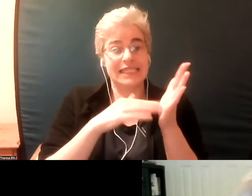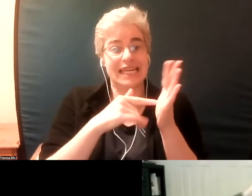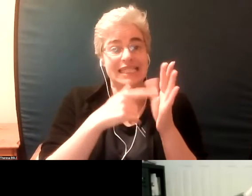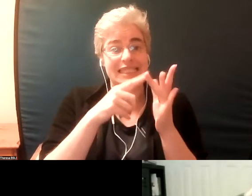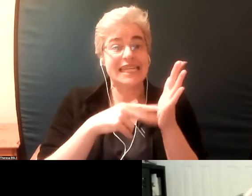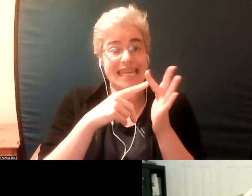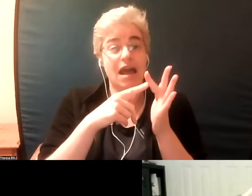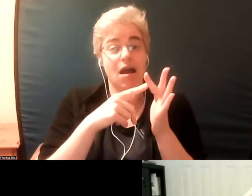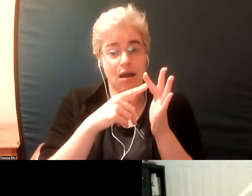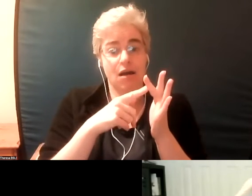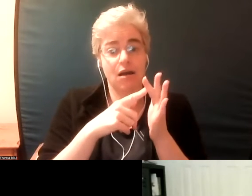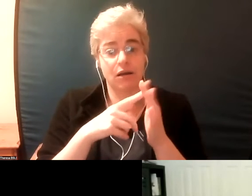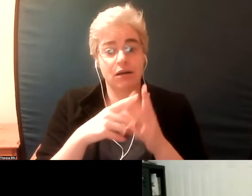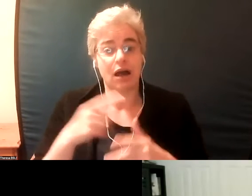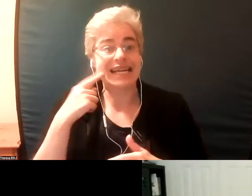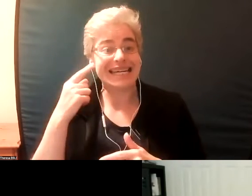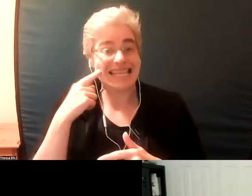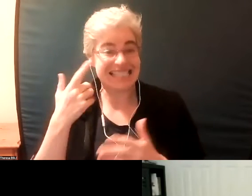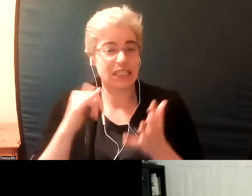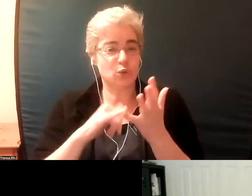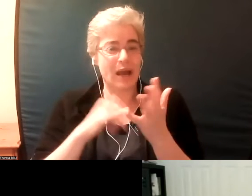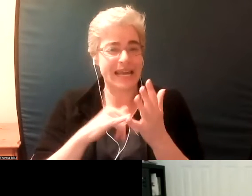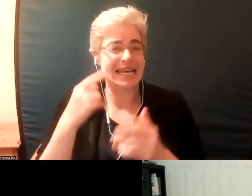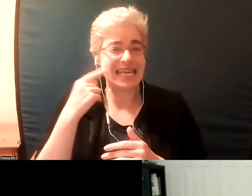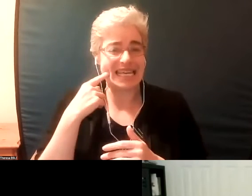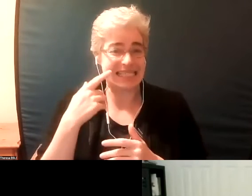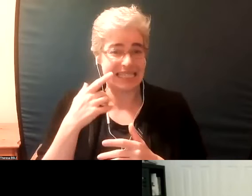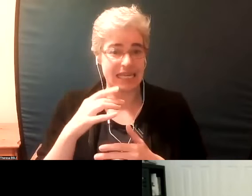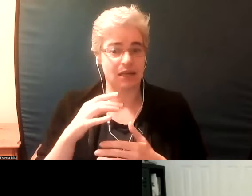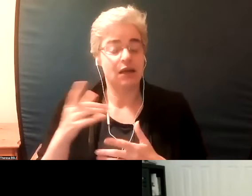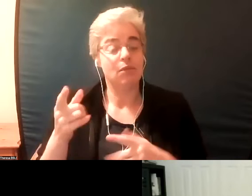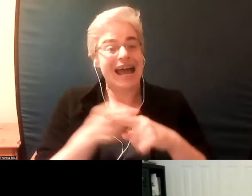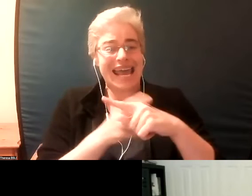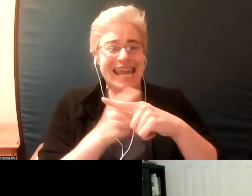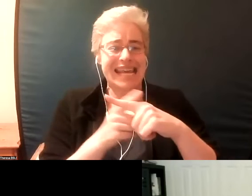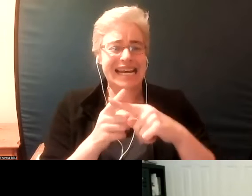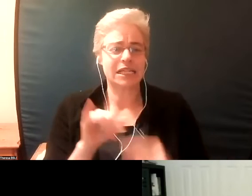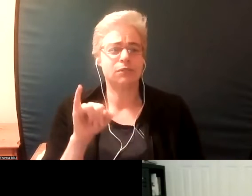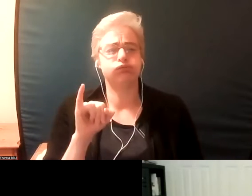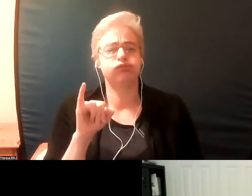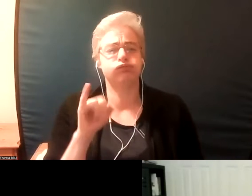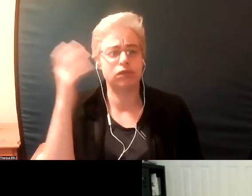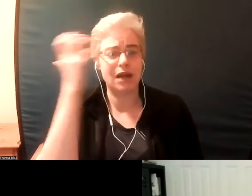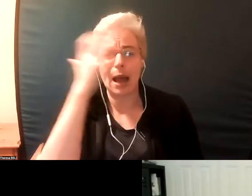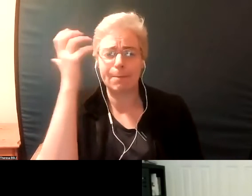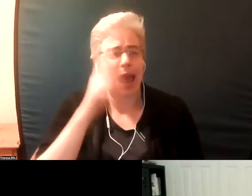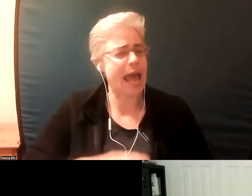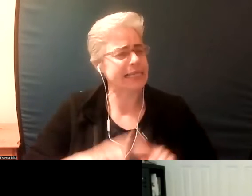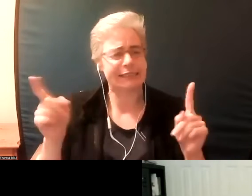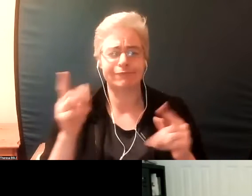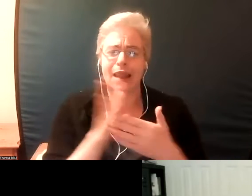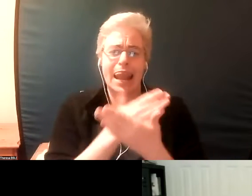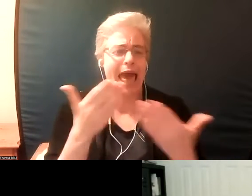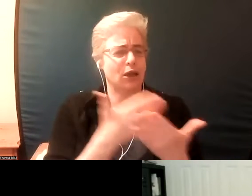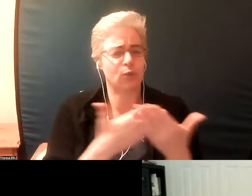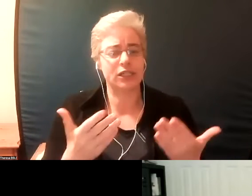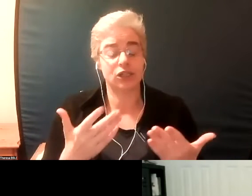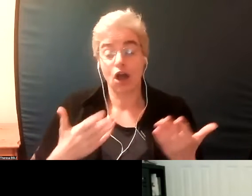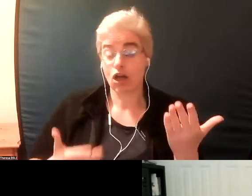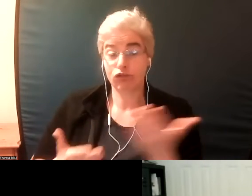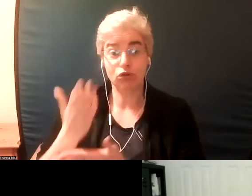Swahili pretty easily and spell in Swahili pretty easily. English is an absolute nightmare. And all through my school life,